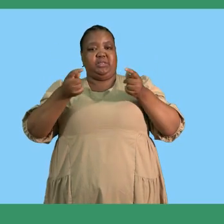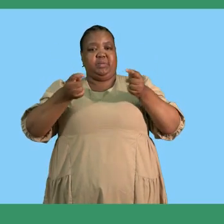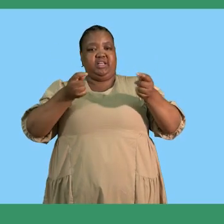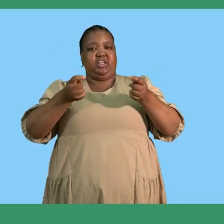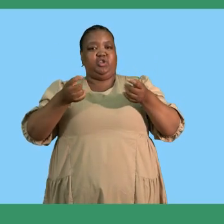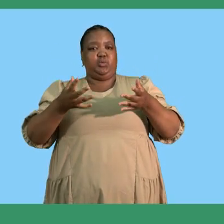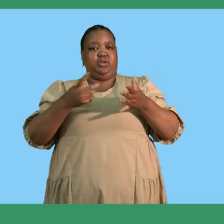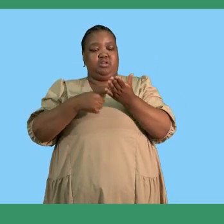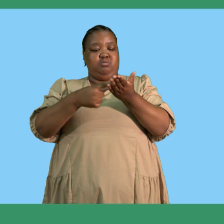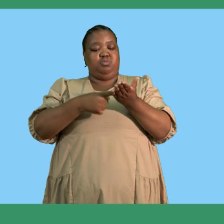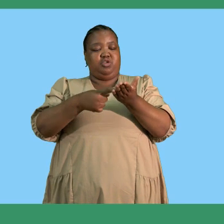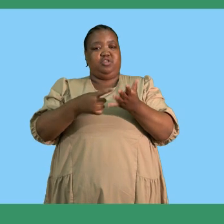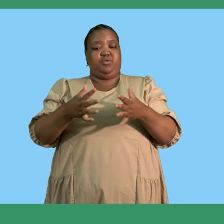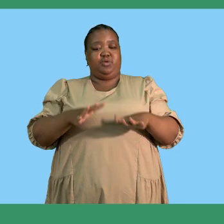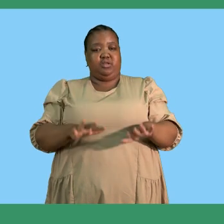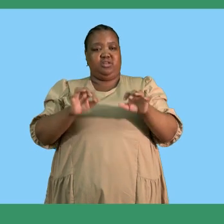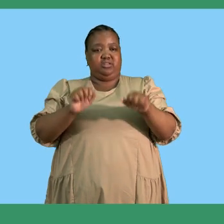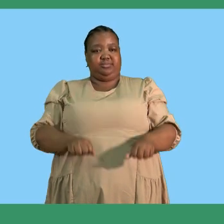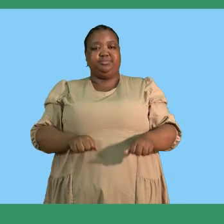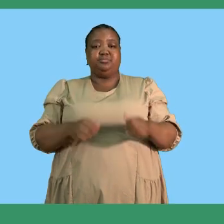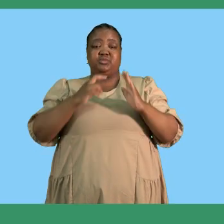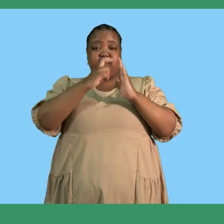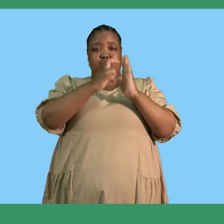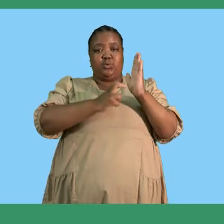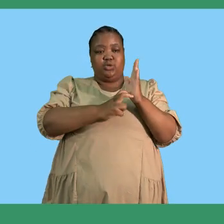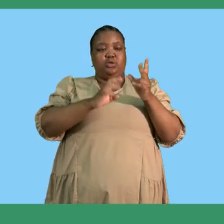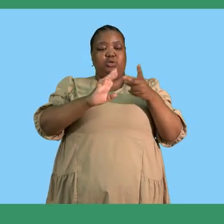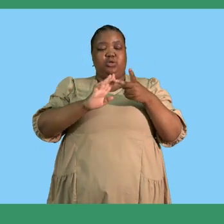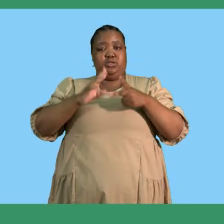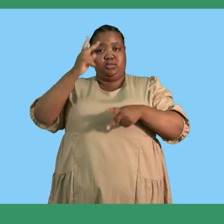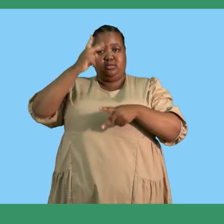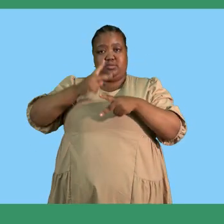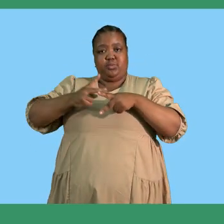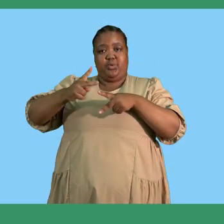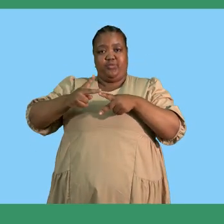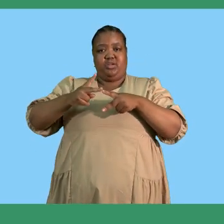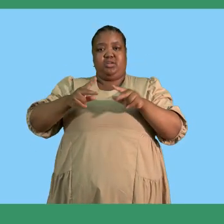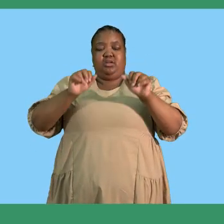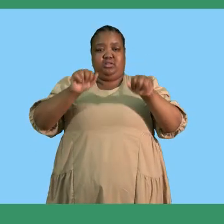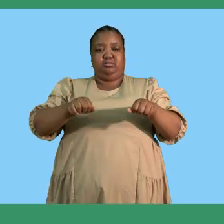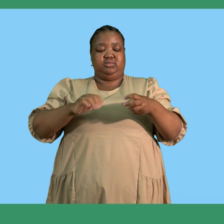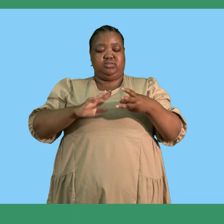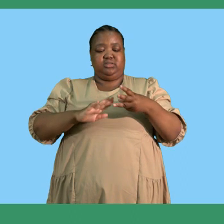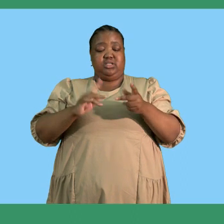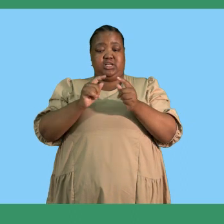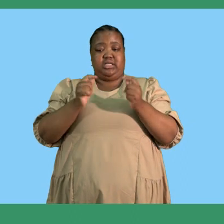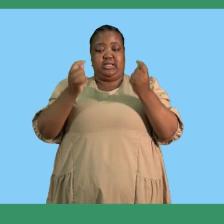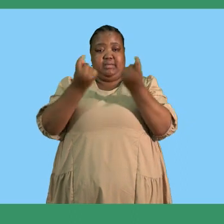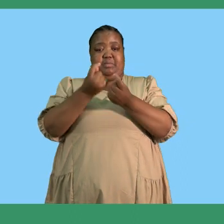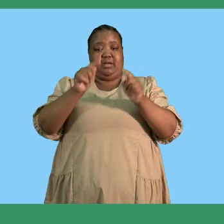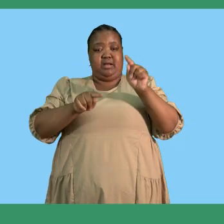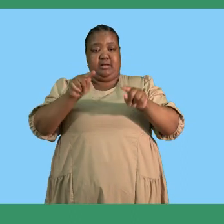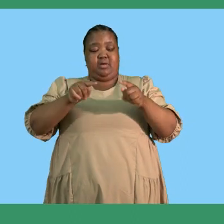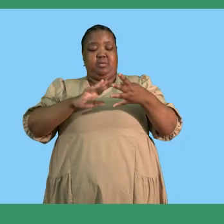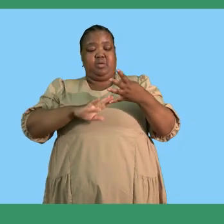focus on today's revision lesson will be on ethics and professionalism, as well as team dynamics and